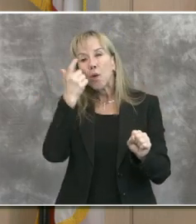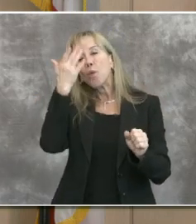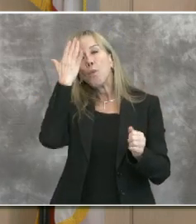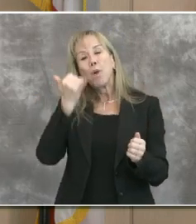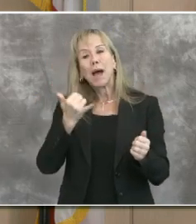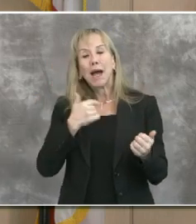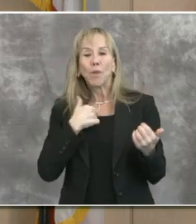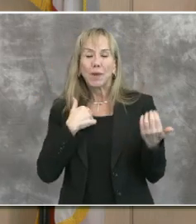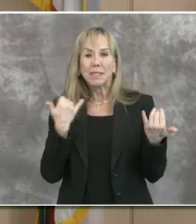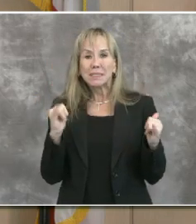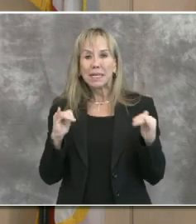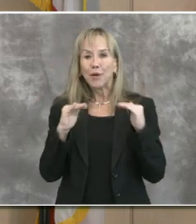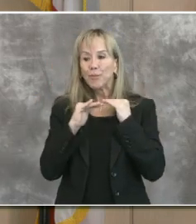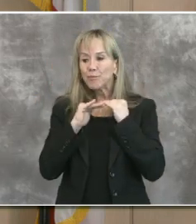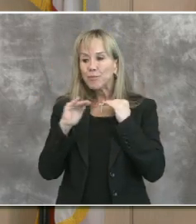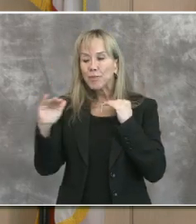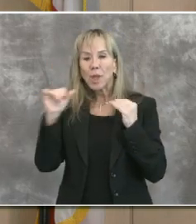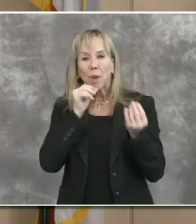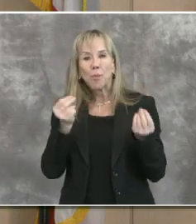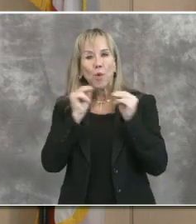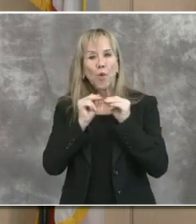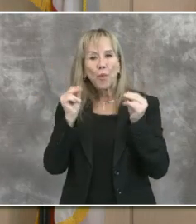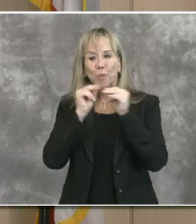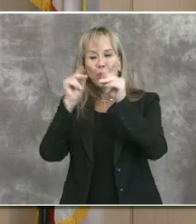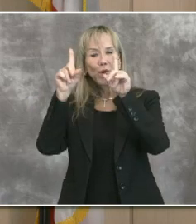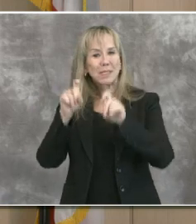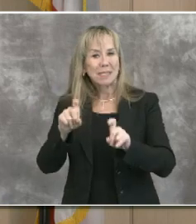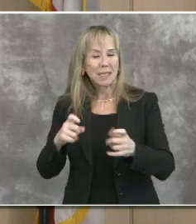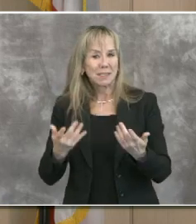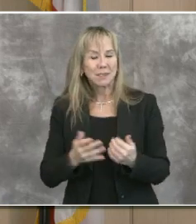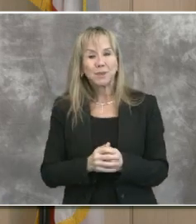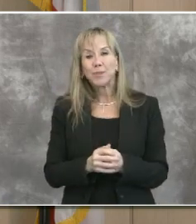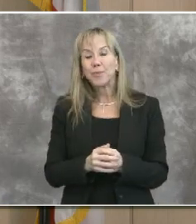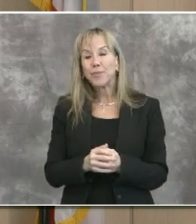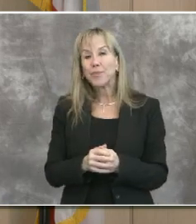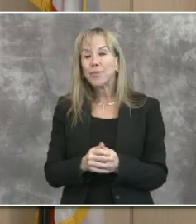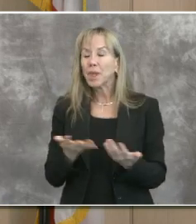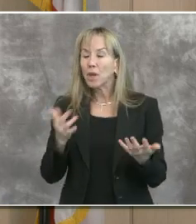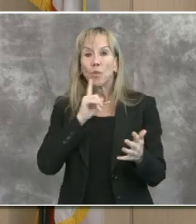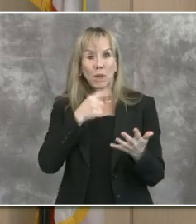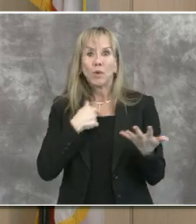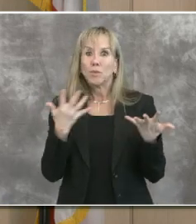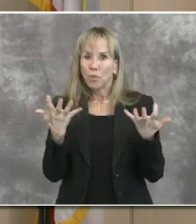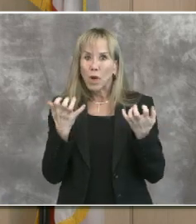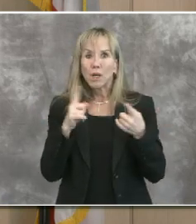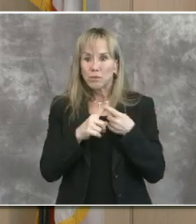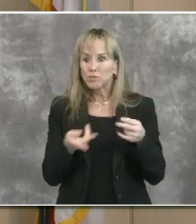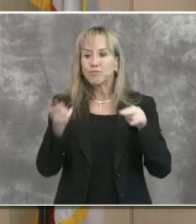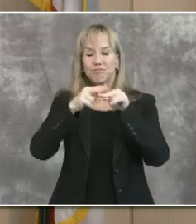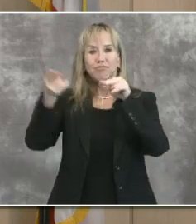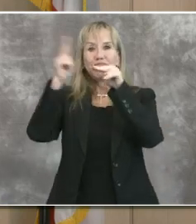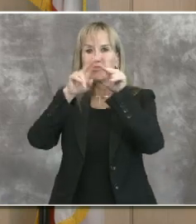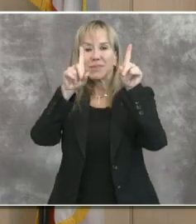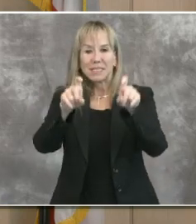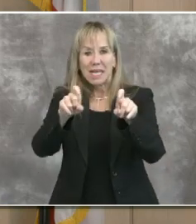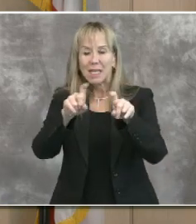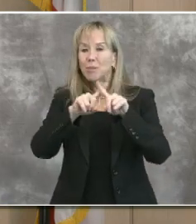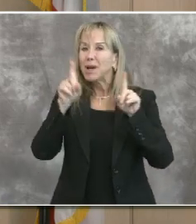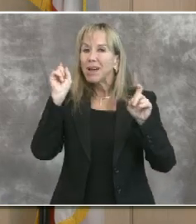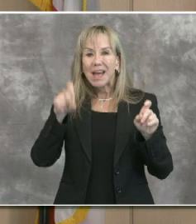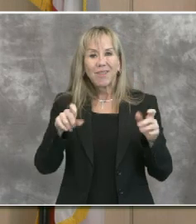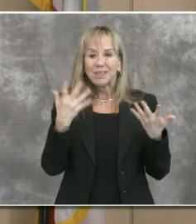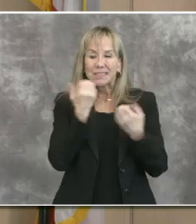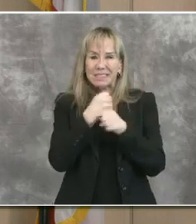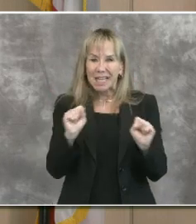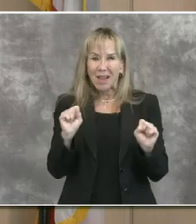of apparently at a plateau of the number of tests that are occurring. We would love to be able to expand that, but we need to do it in a